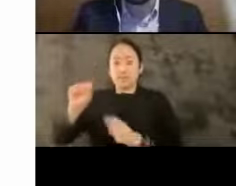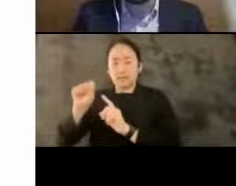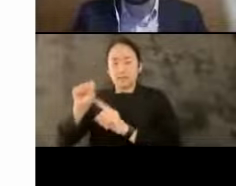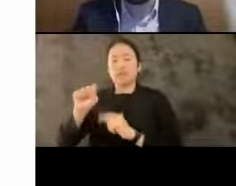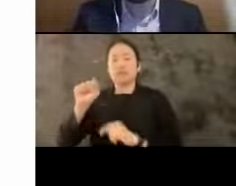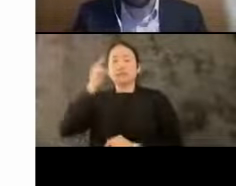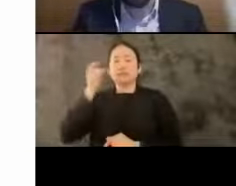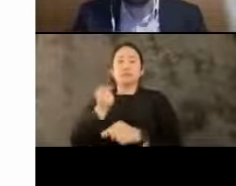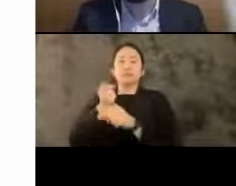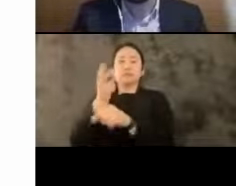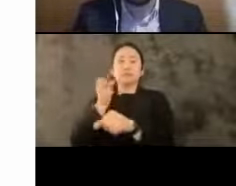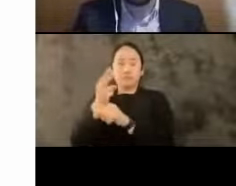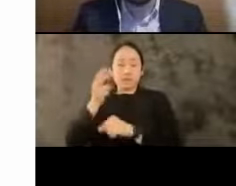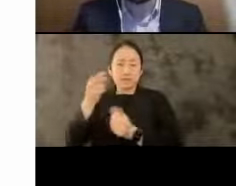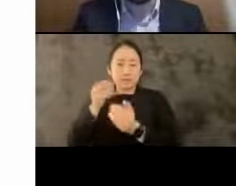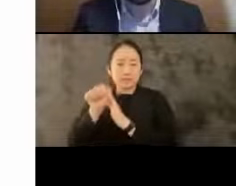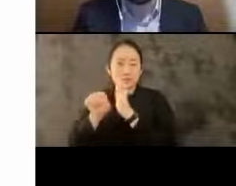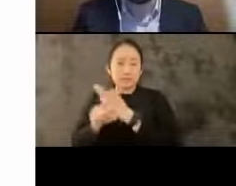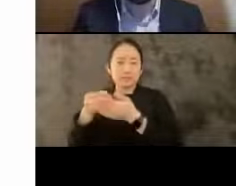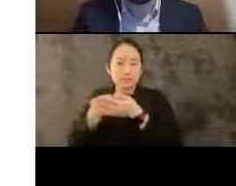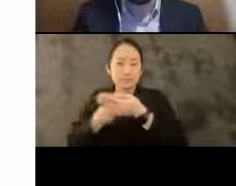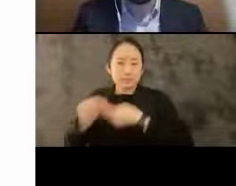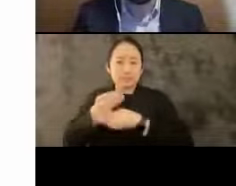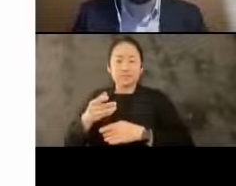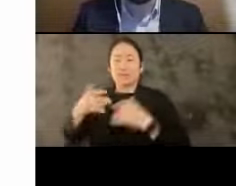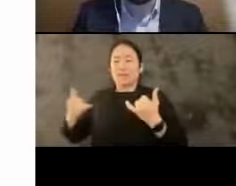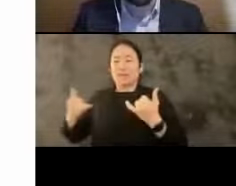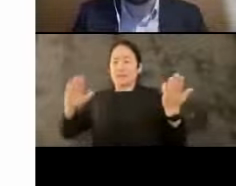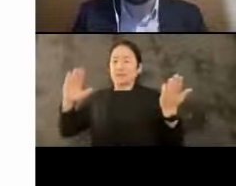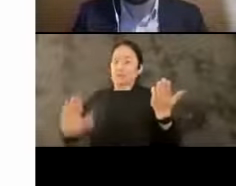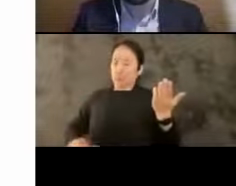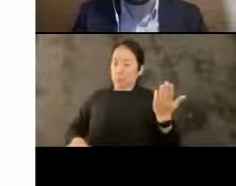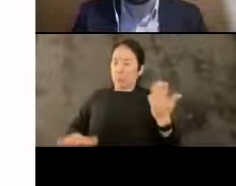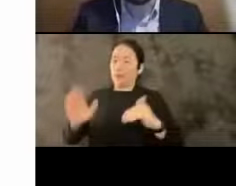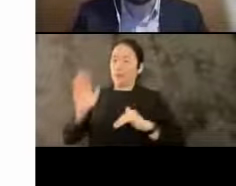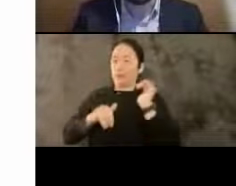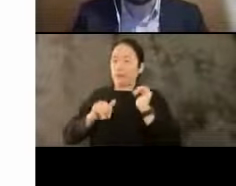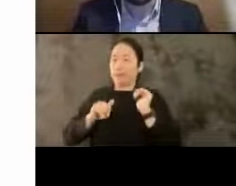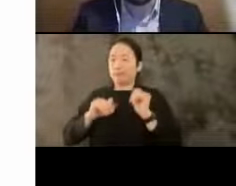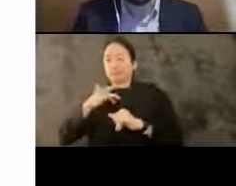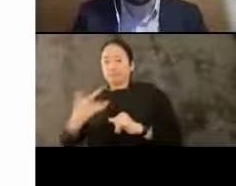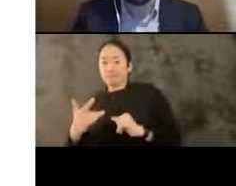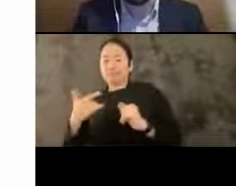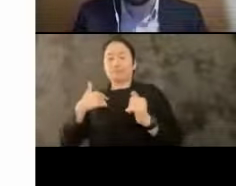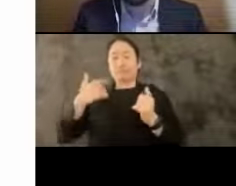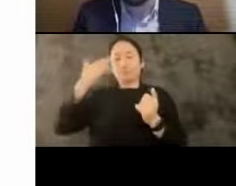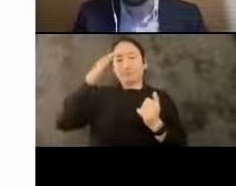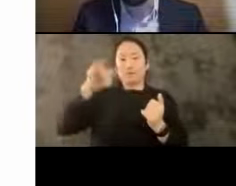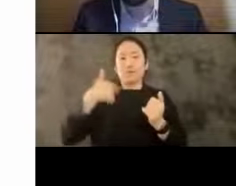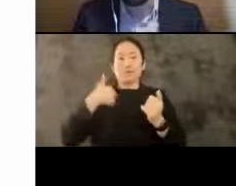budget. Although, again, right now that is lower than usual due to some actions on the state legislature during the current